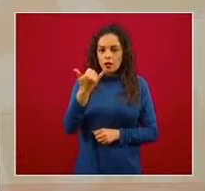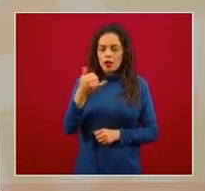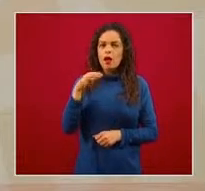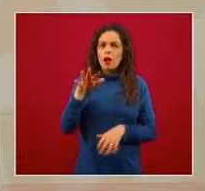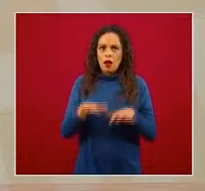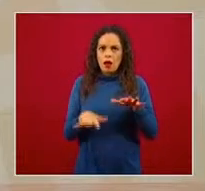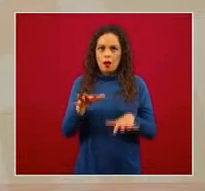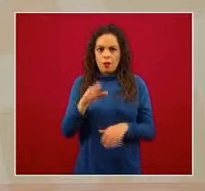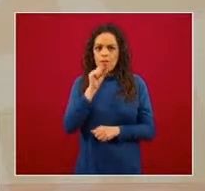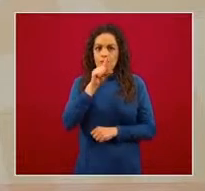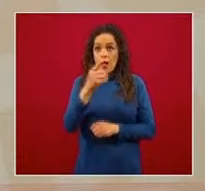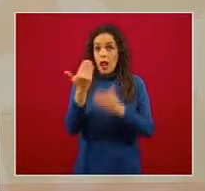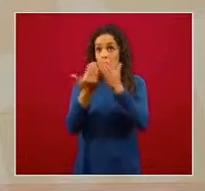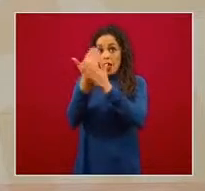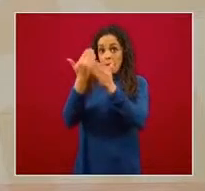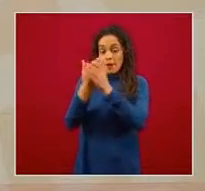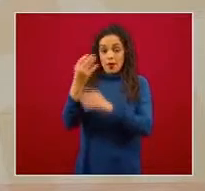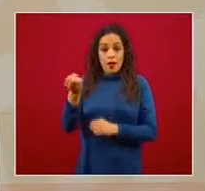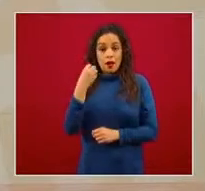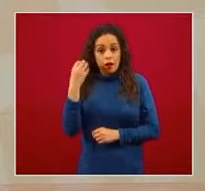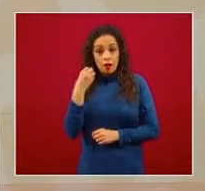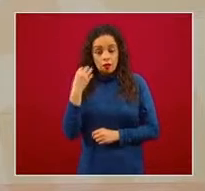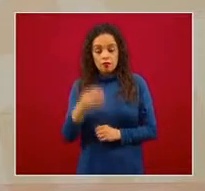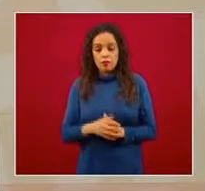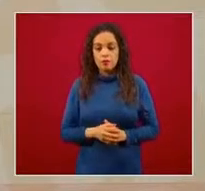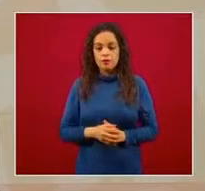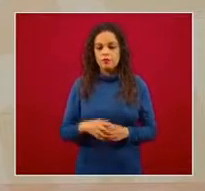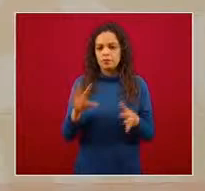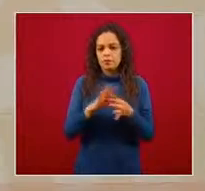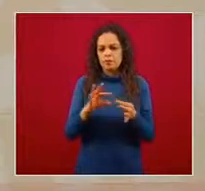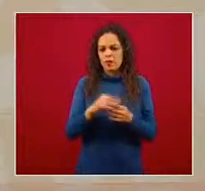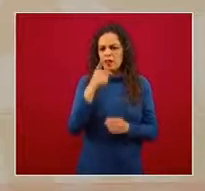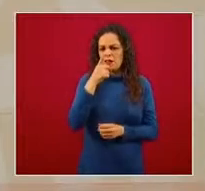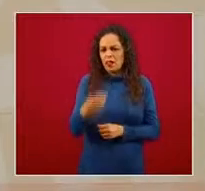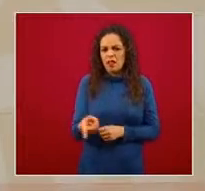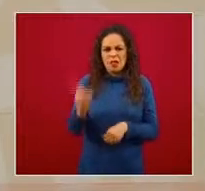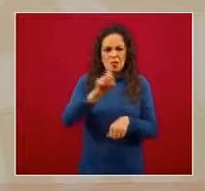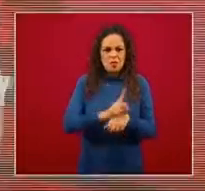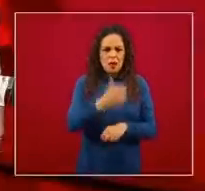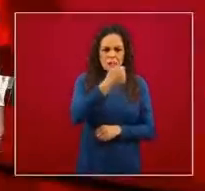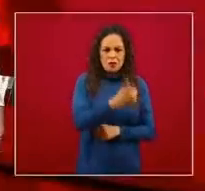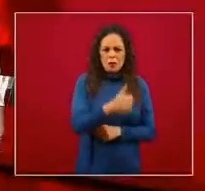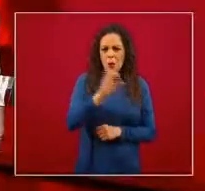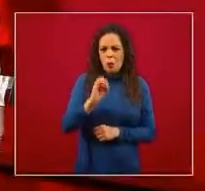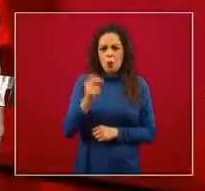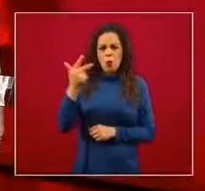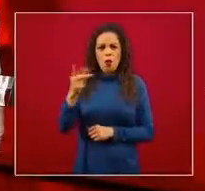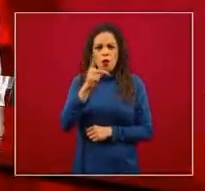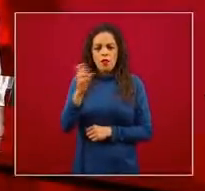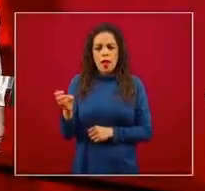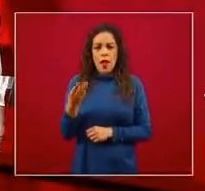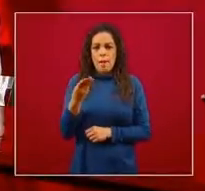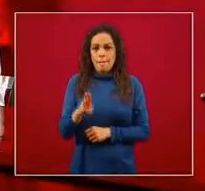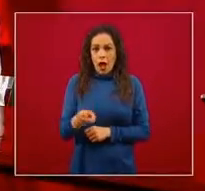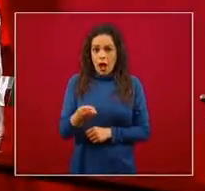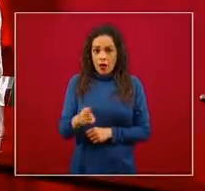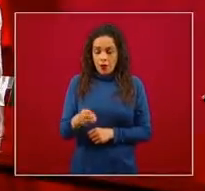said in the morning press conferences, we have mentioned